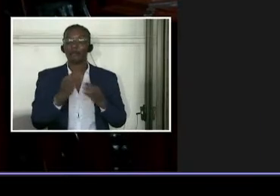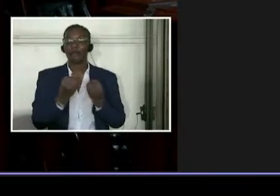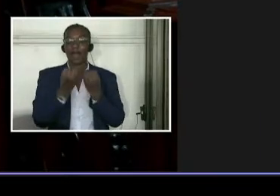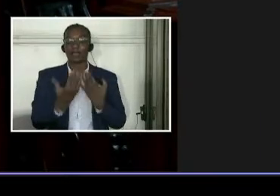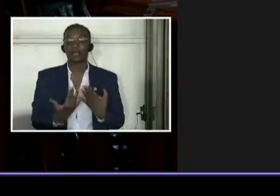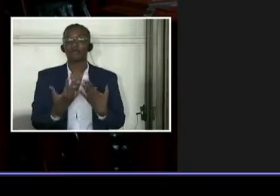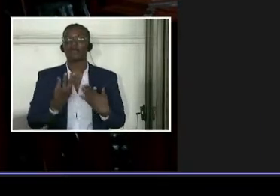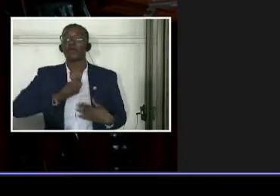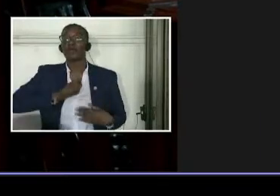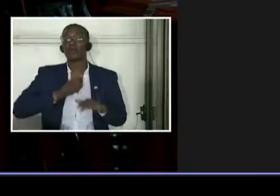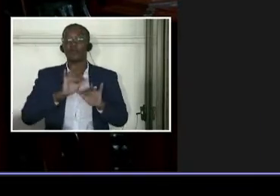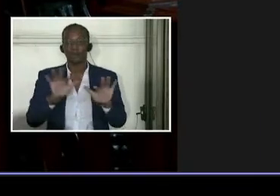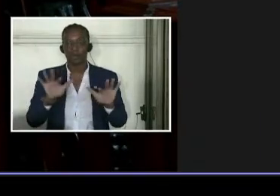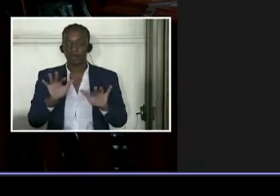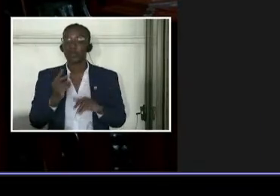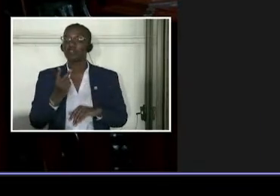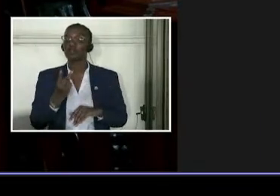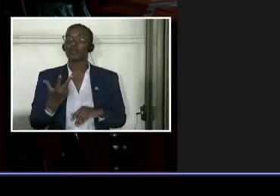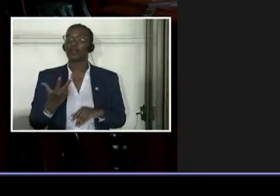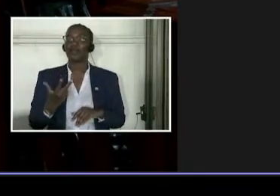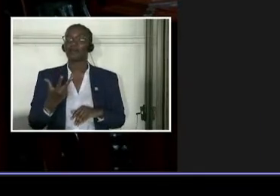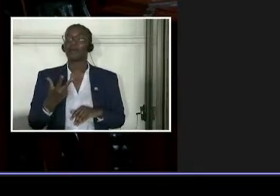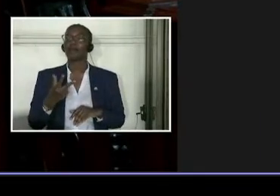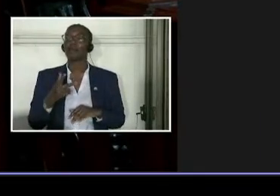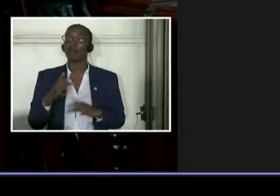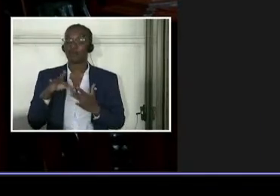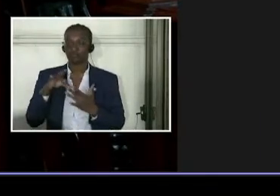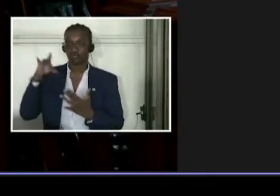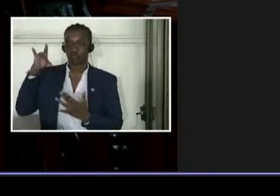number of 36 interns were appointed in the